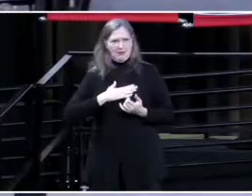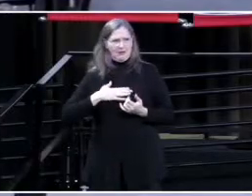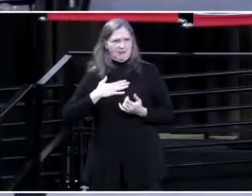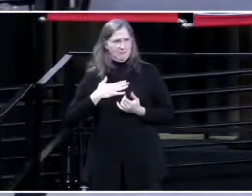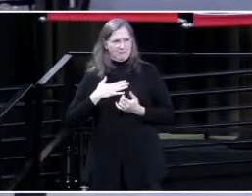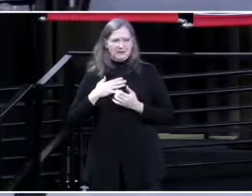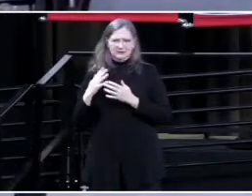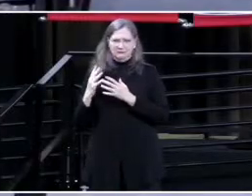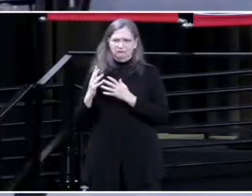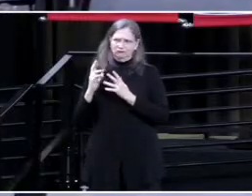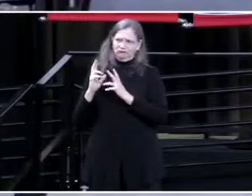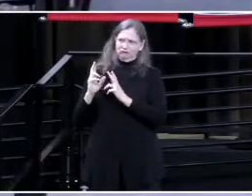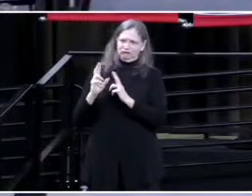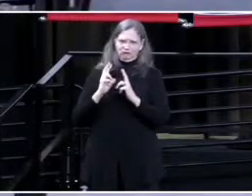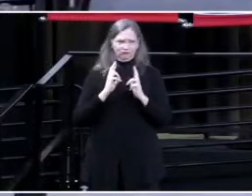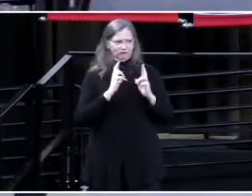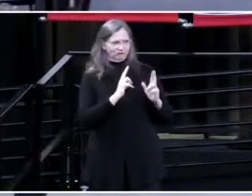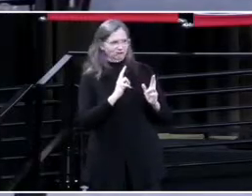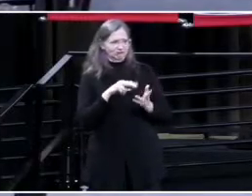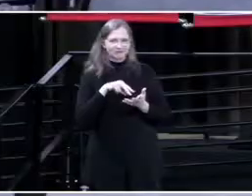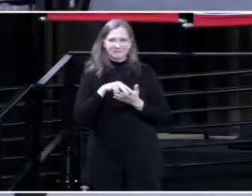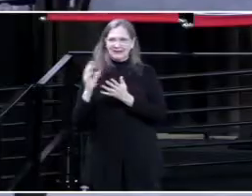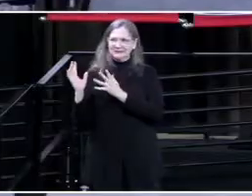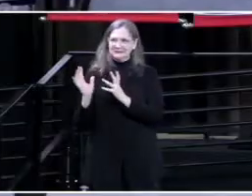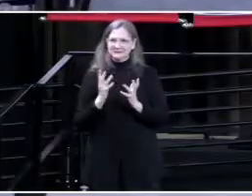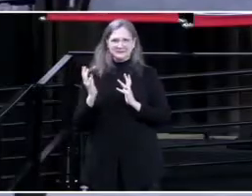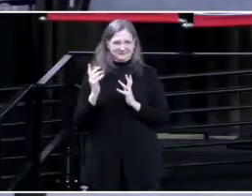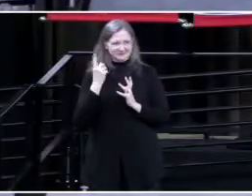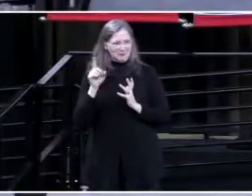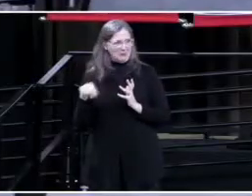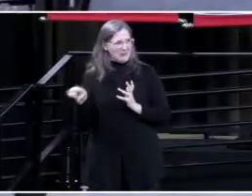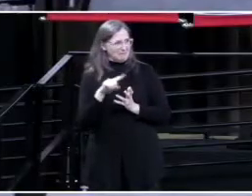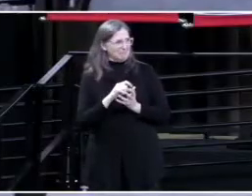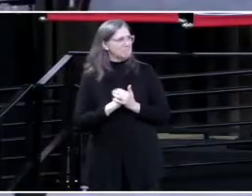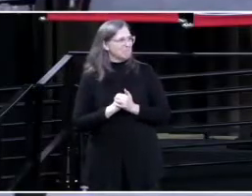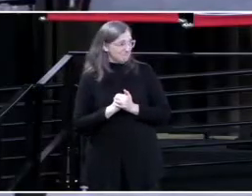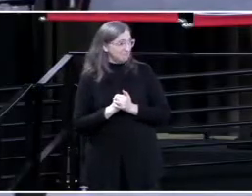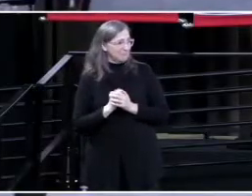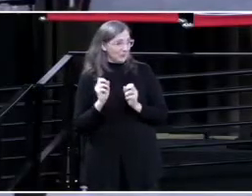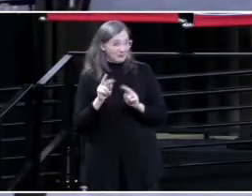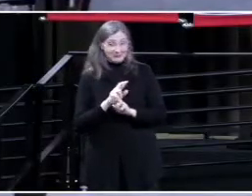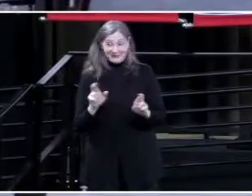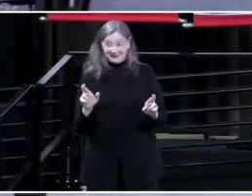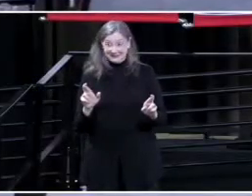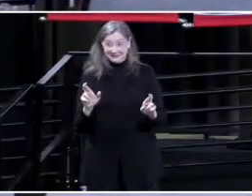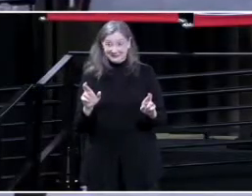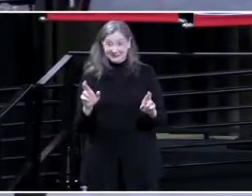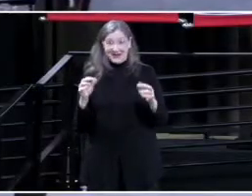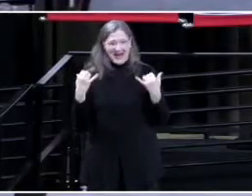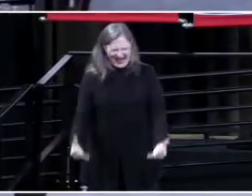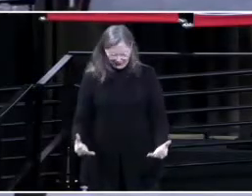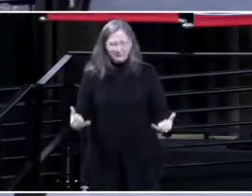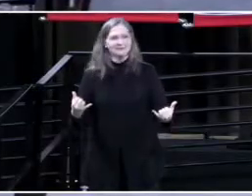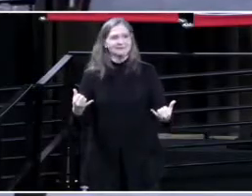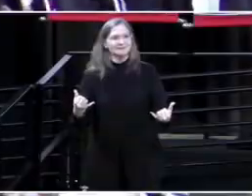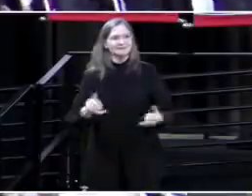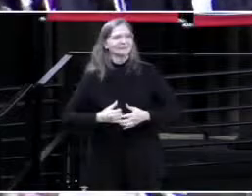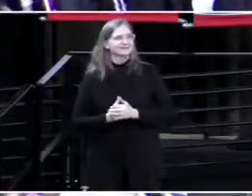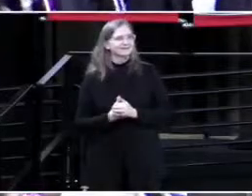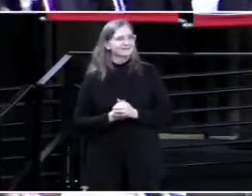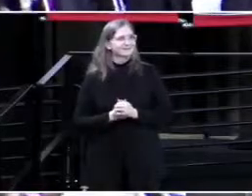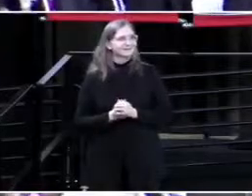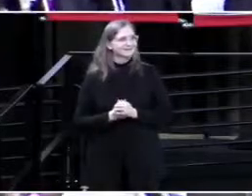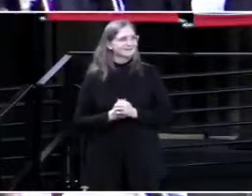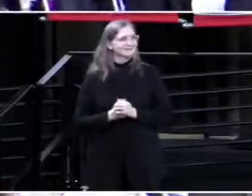these difference makers the standing ovation they deserve. All right, are you ready? Now.